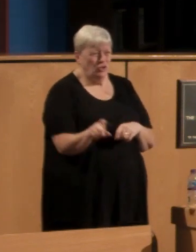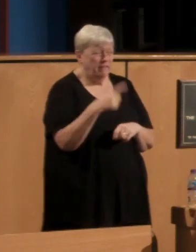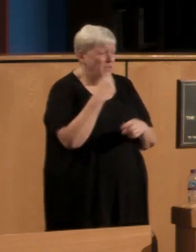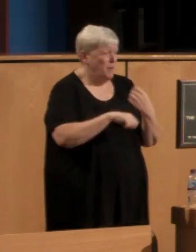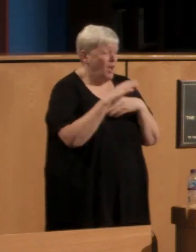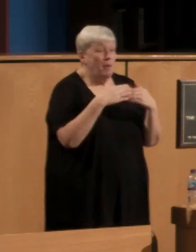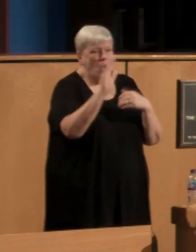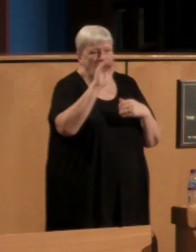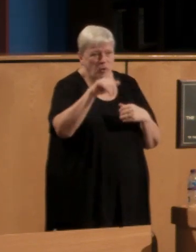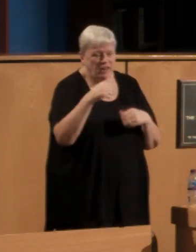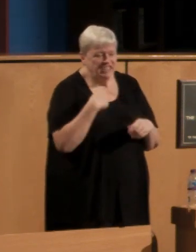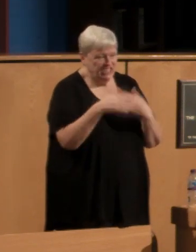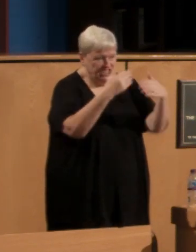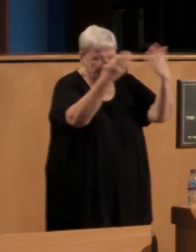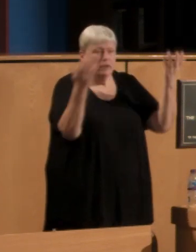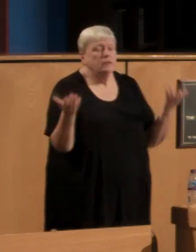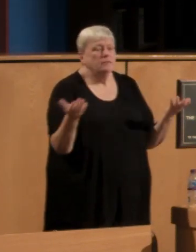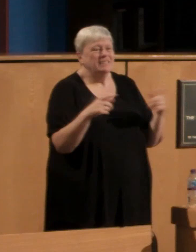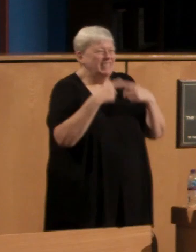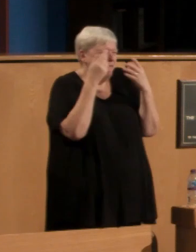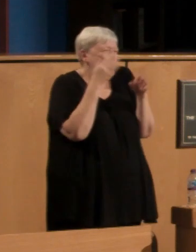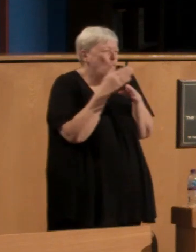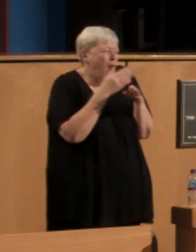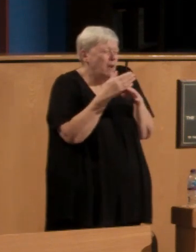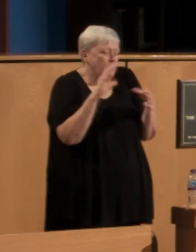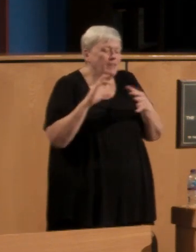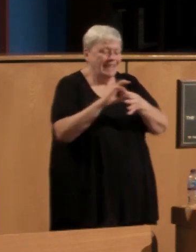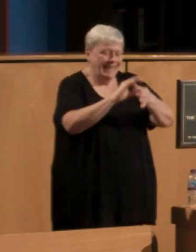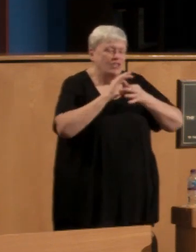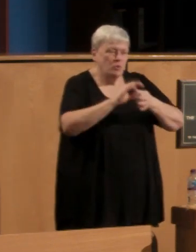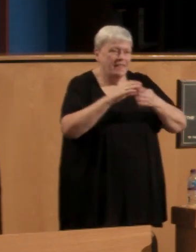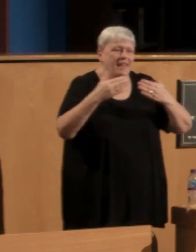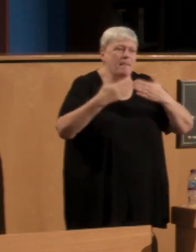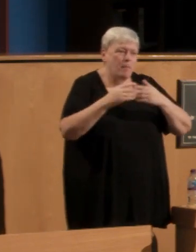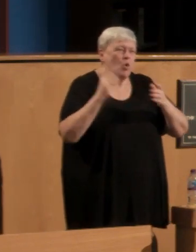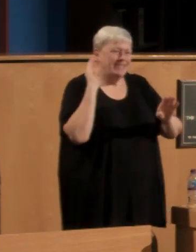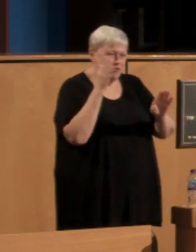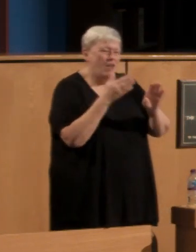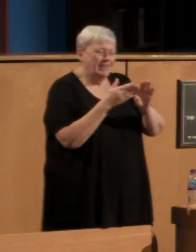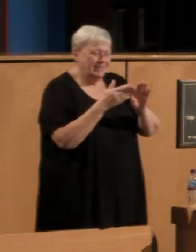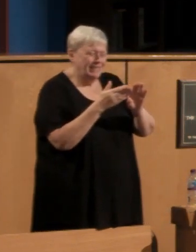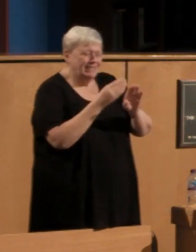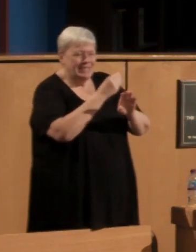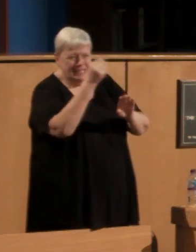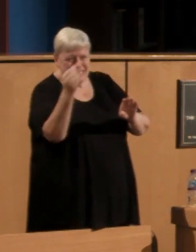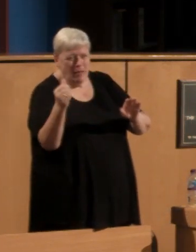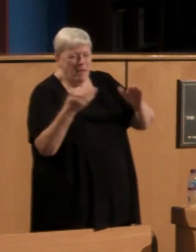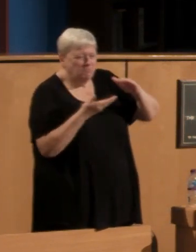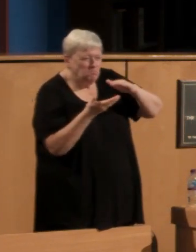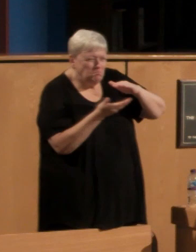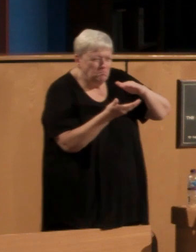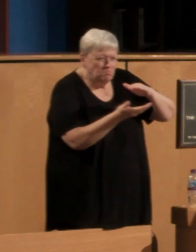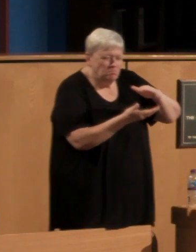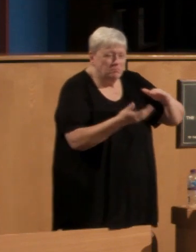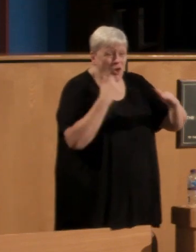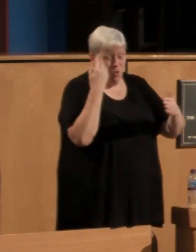horror. It's like different works will engage with it more or less directly and more or less fully, but it's always going to